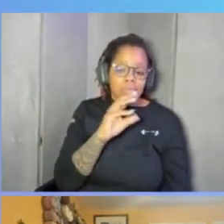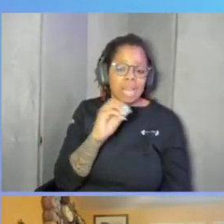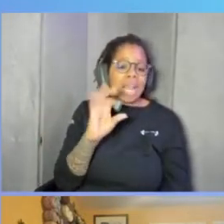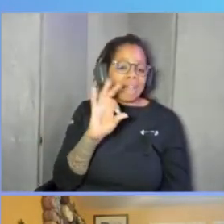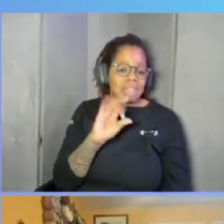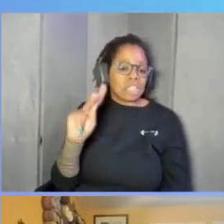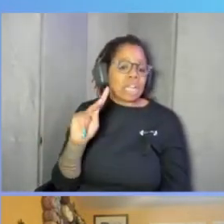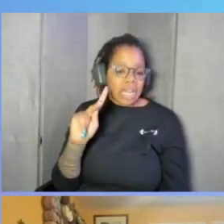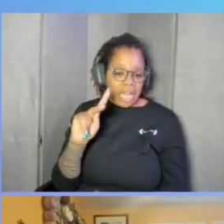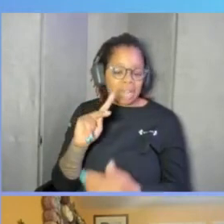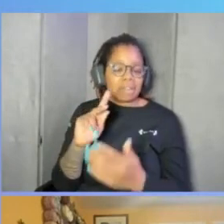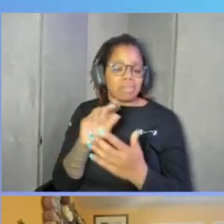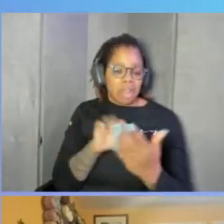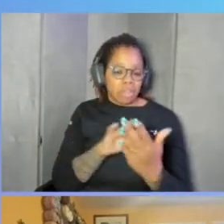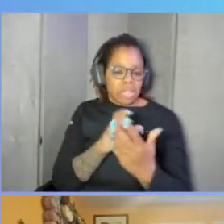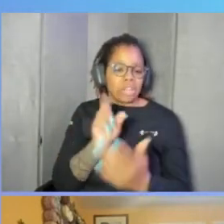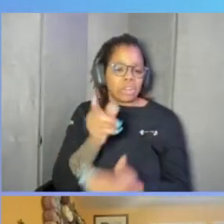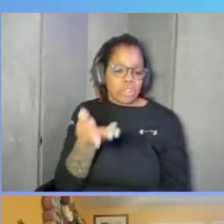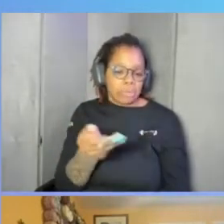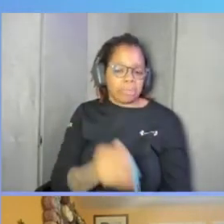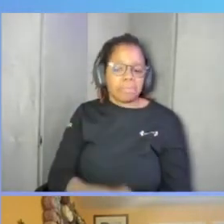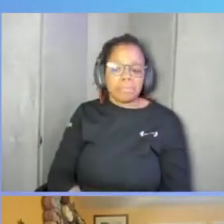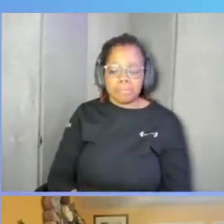Fleisch-Kincaid calculator there.